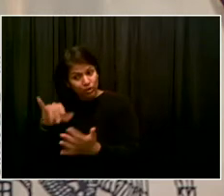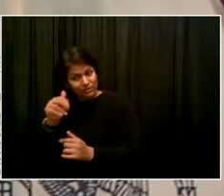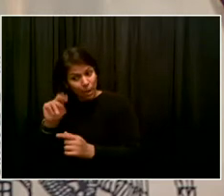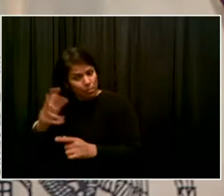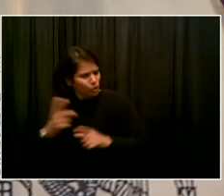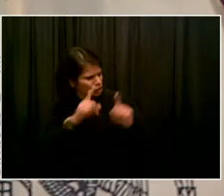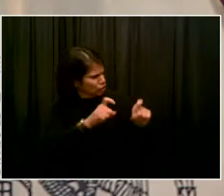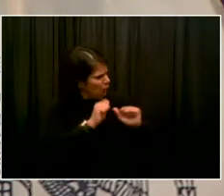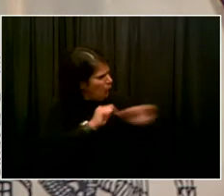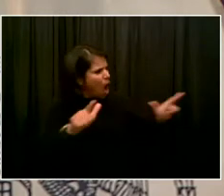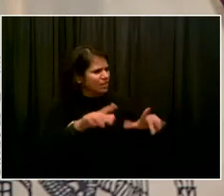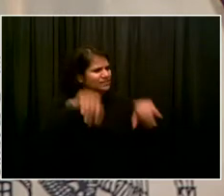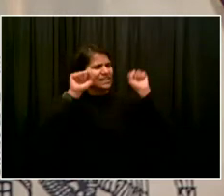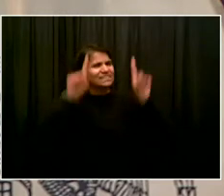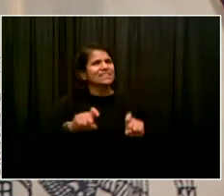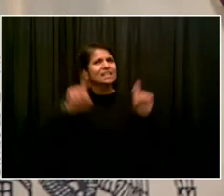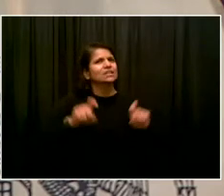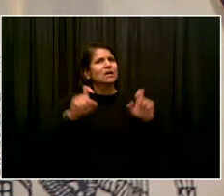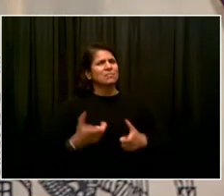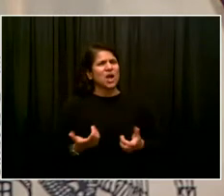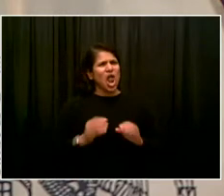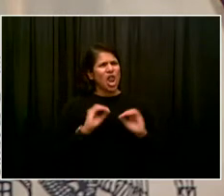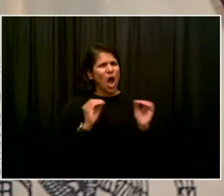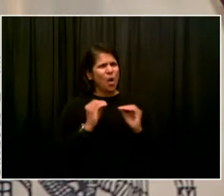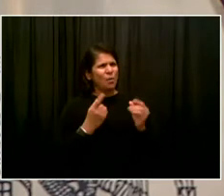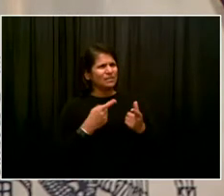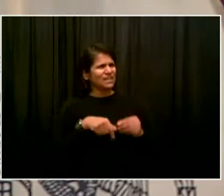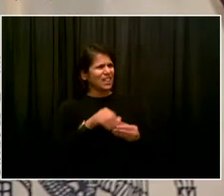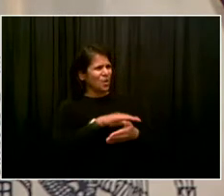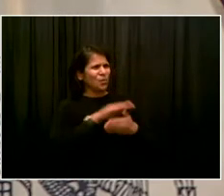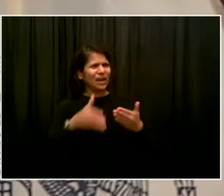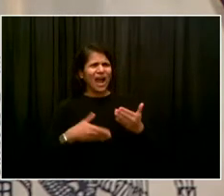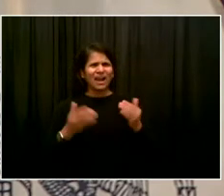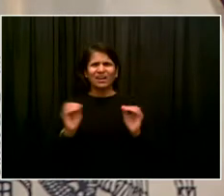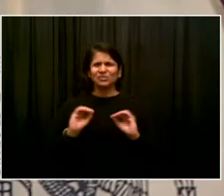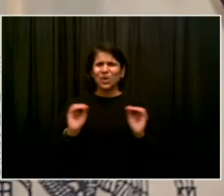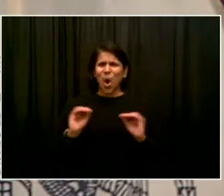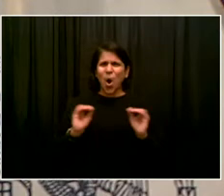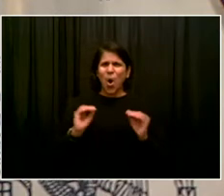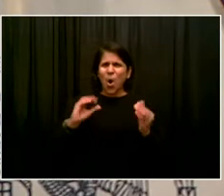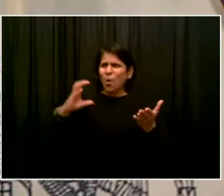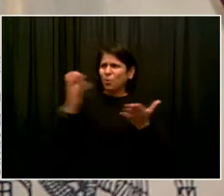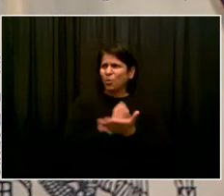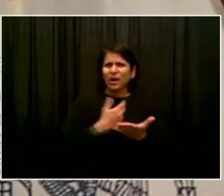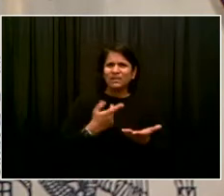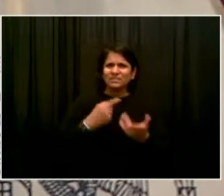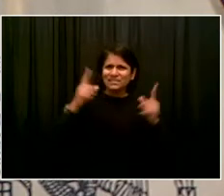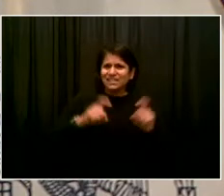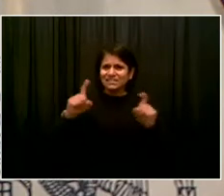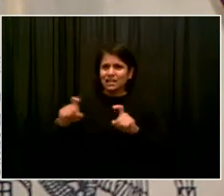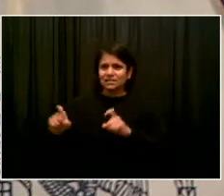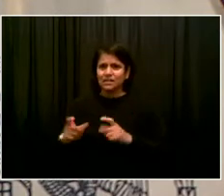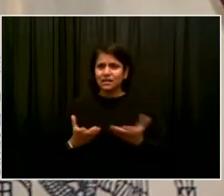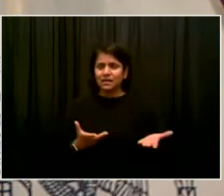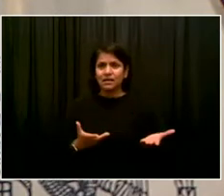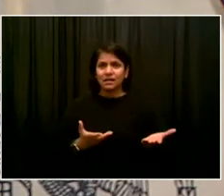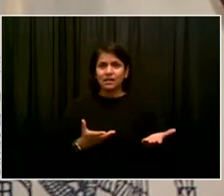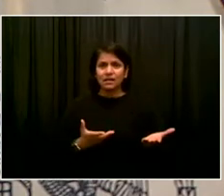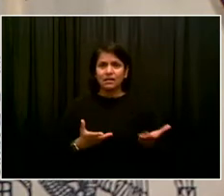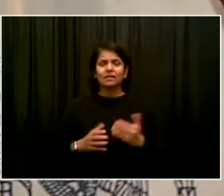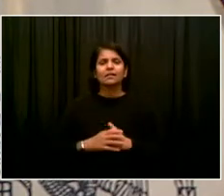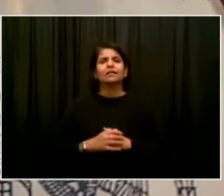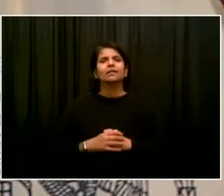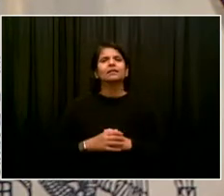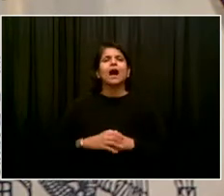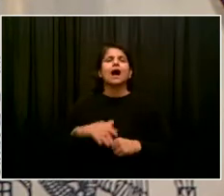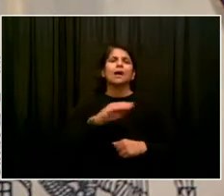weekend so kids can get tested before they come back to school? Our healthcare leadership, our education leadership,